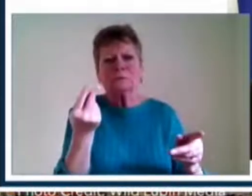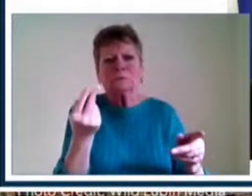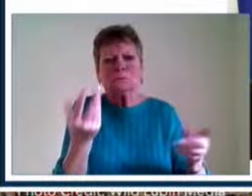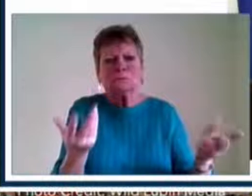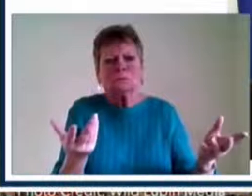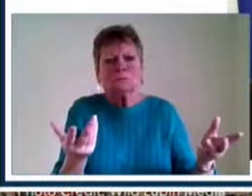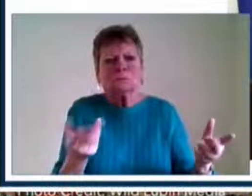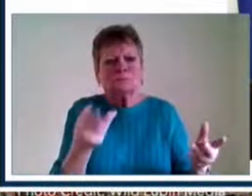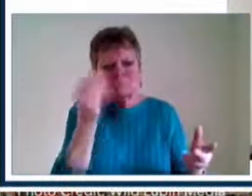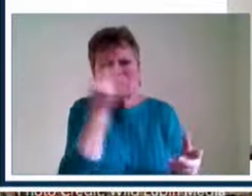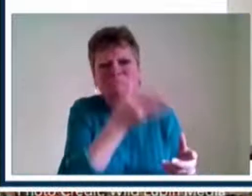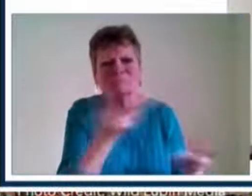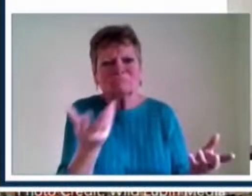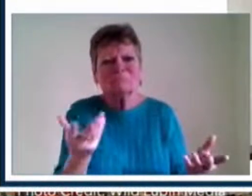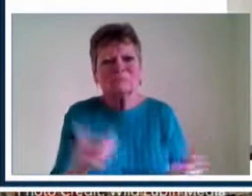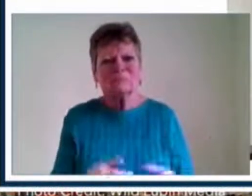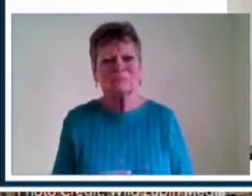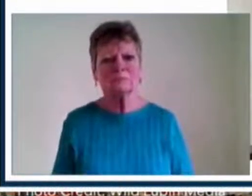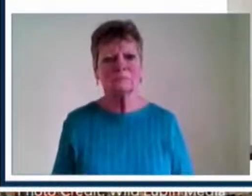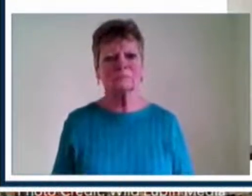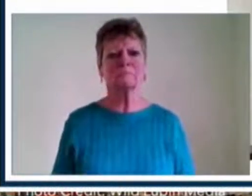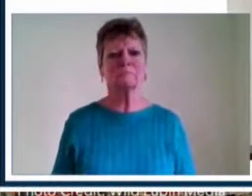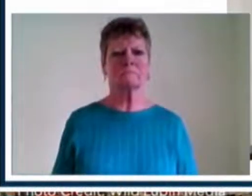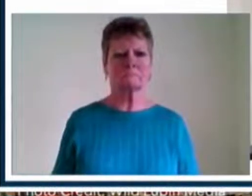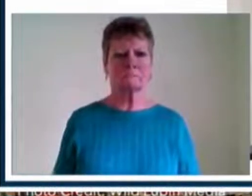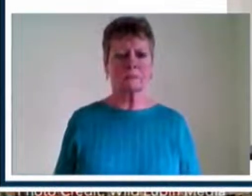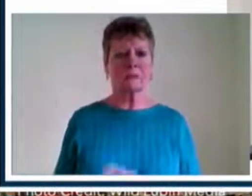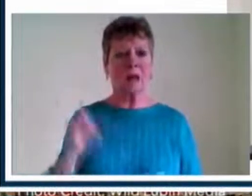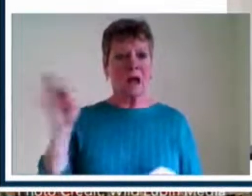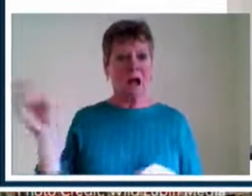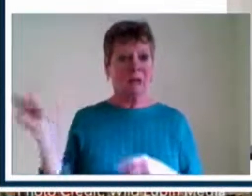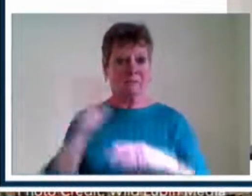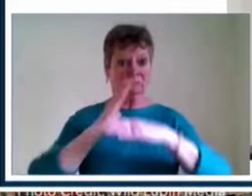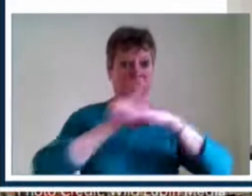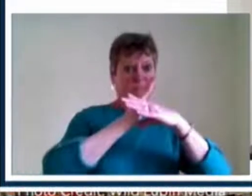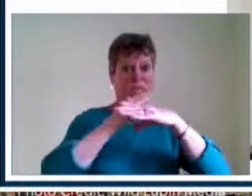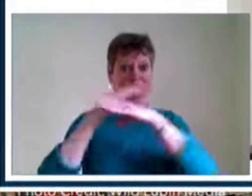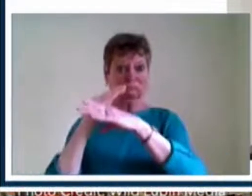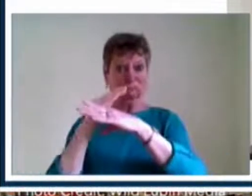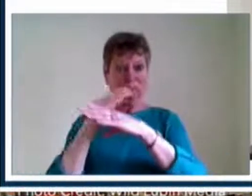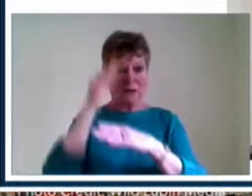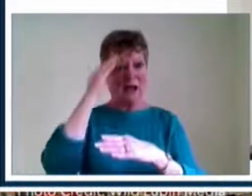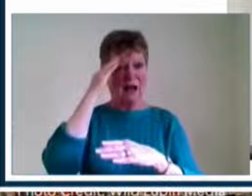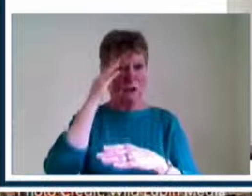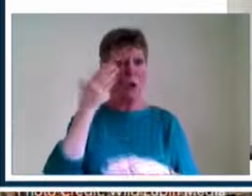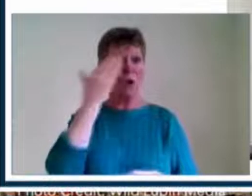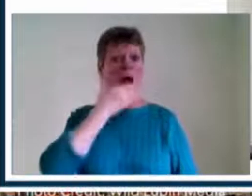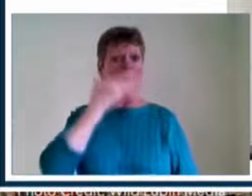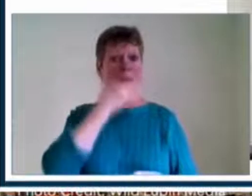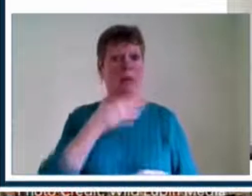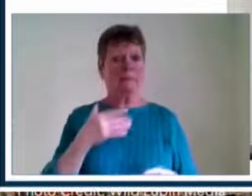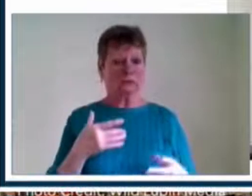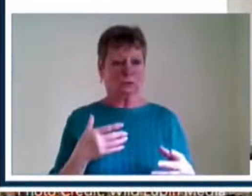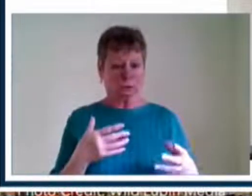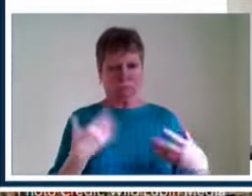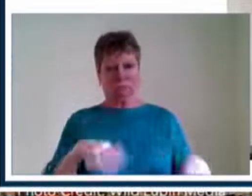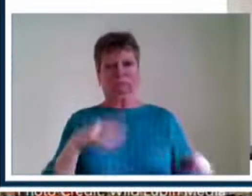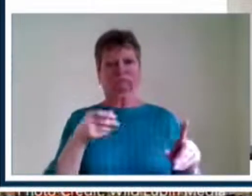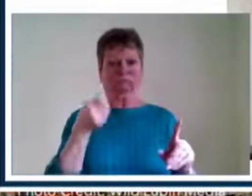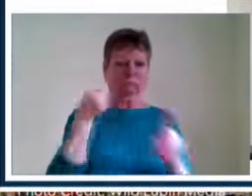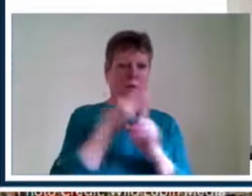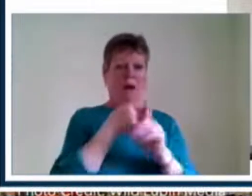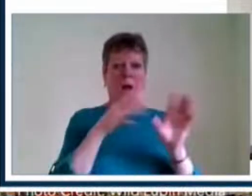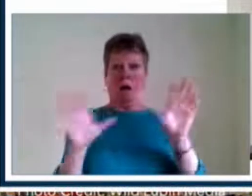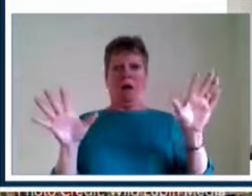Yeah, the ramifications of the blockade were certainly felt in the Amherst region, but they're felt far and wide with